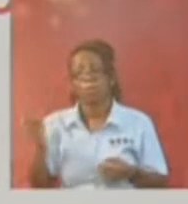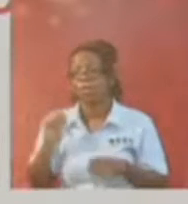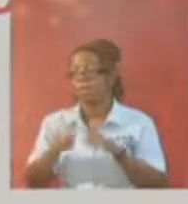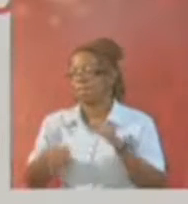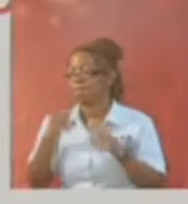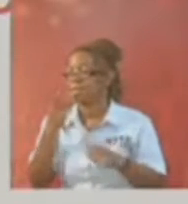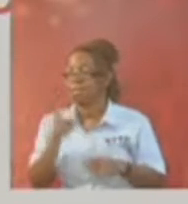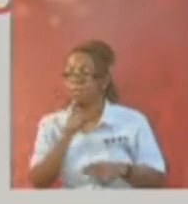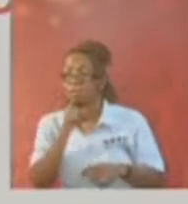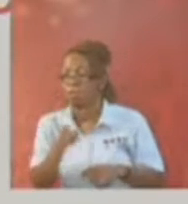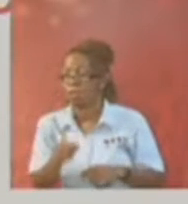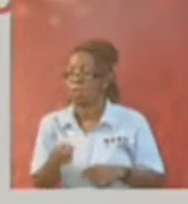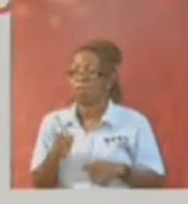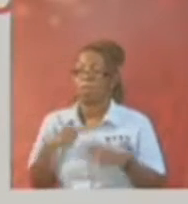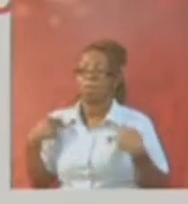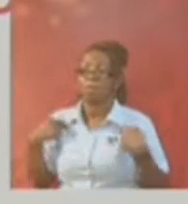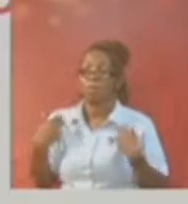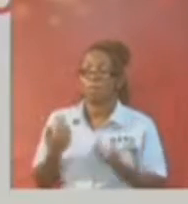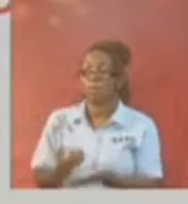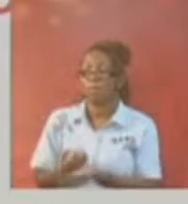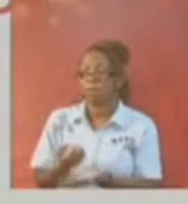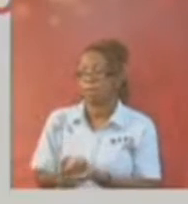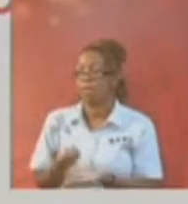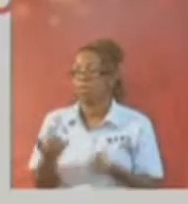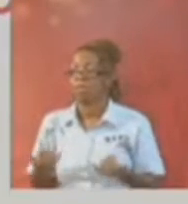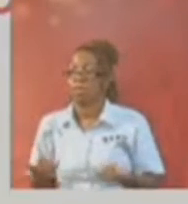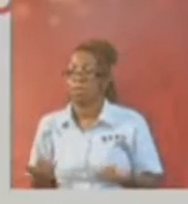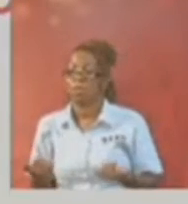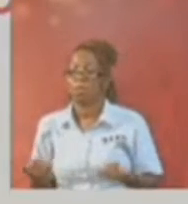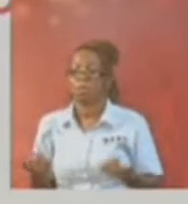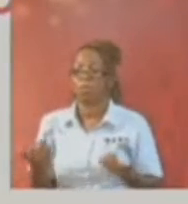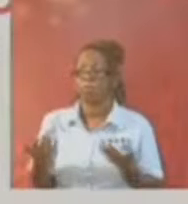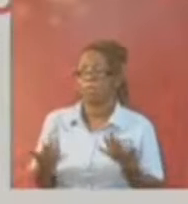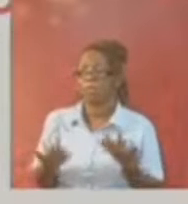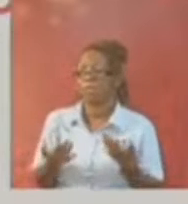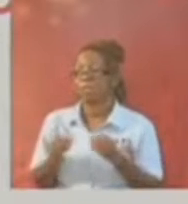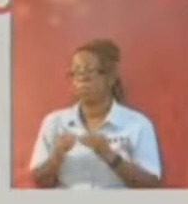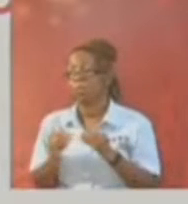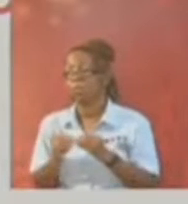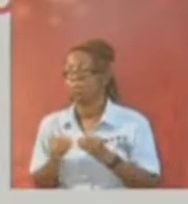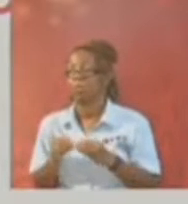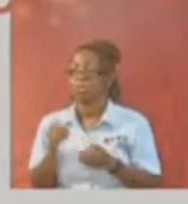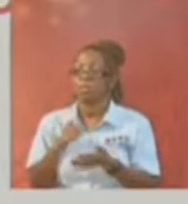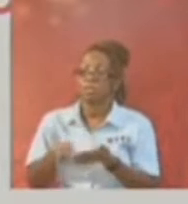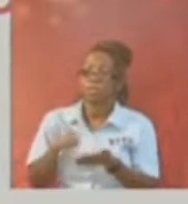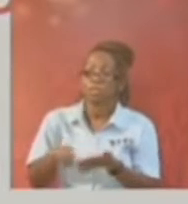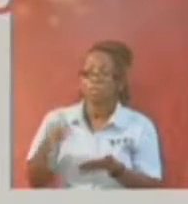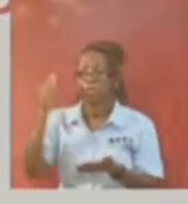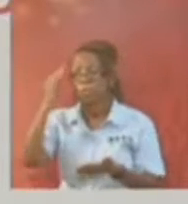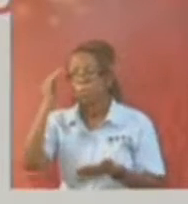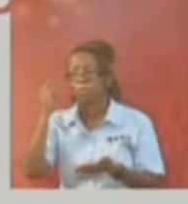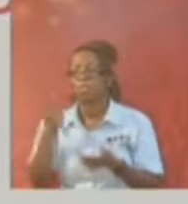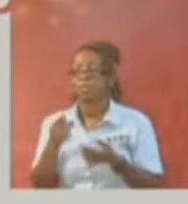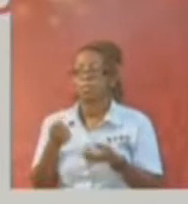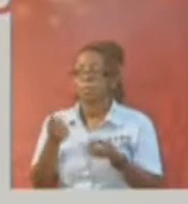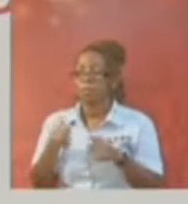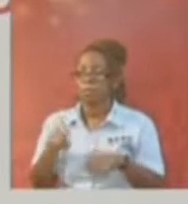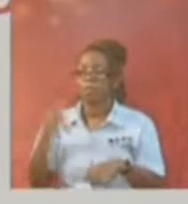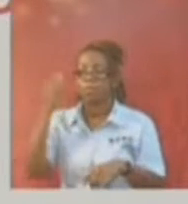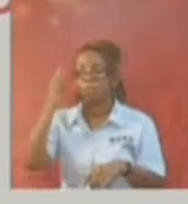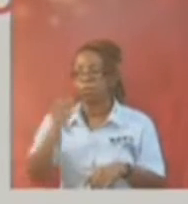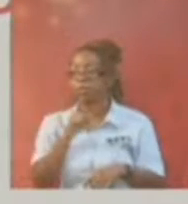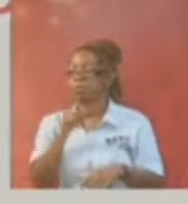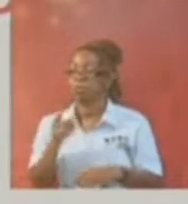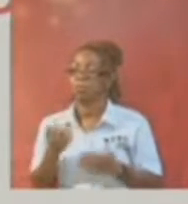the evidence that we have right now what is the real driver behind the male preponderance of the